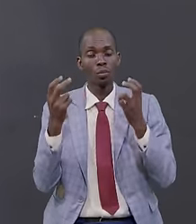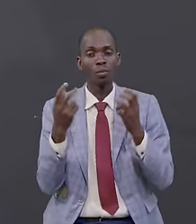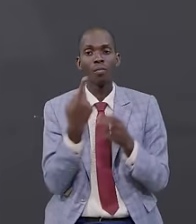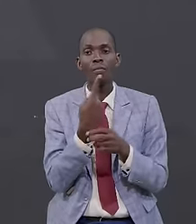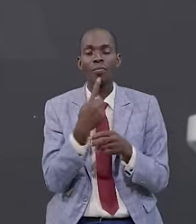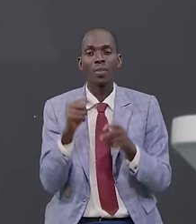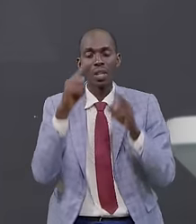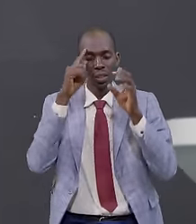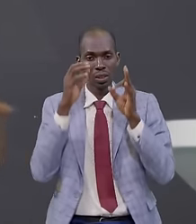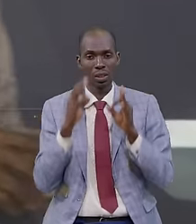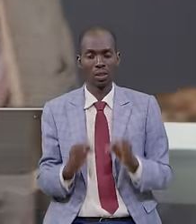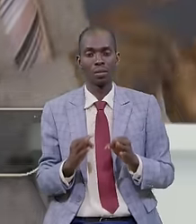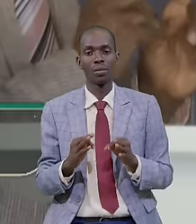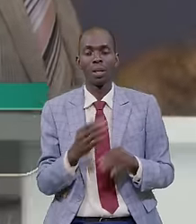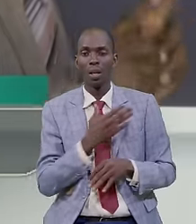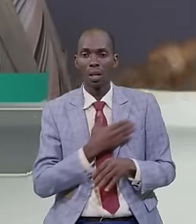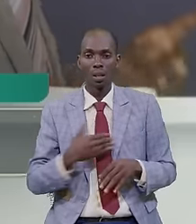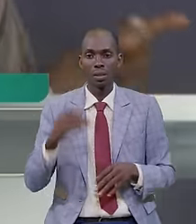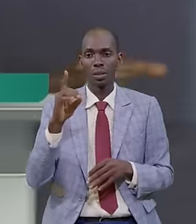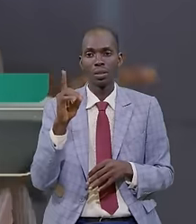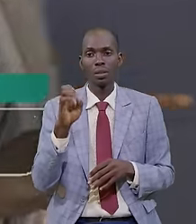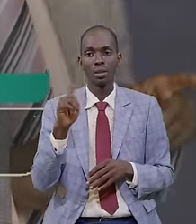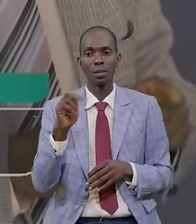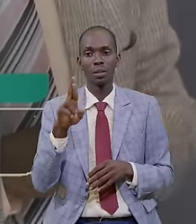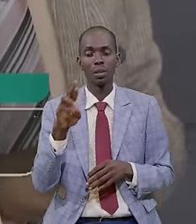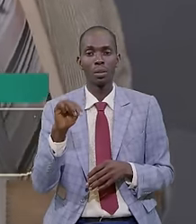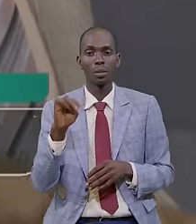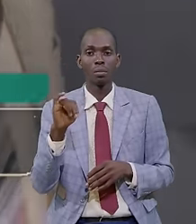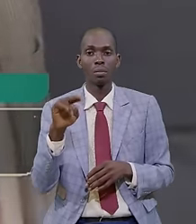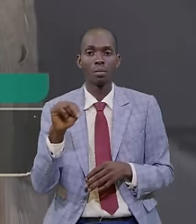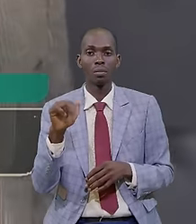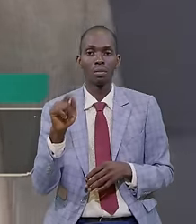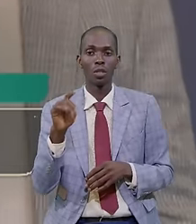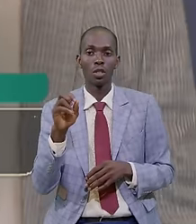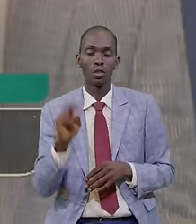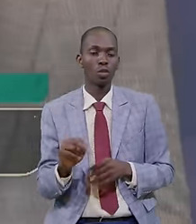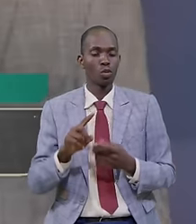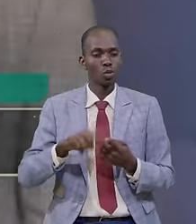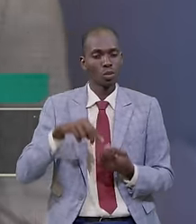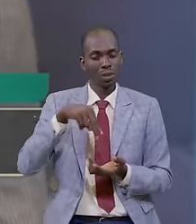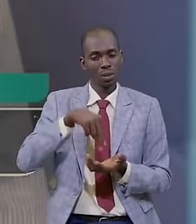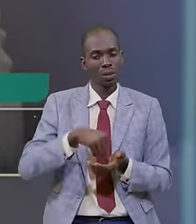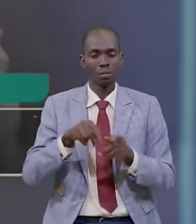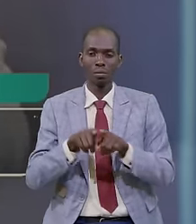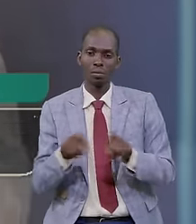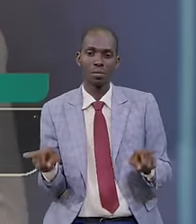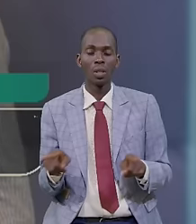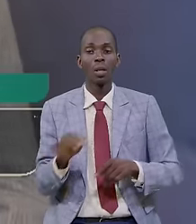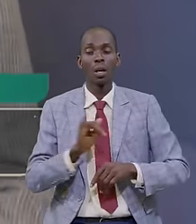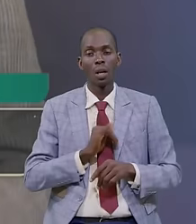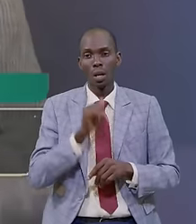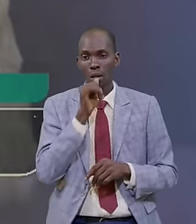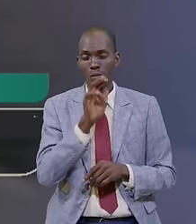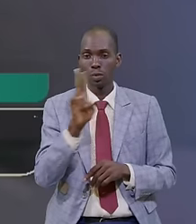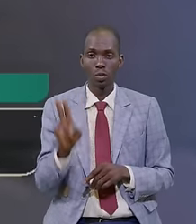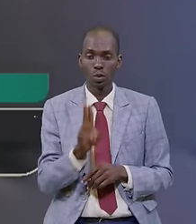and determination to stand out. I'm actually using for my 3 points, three